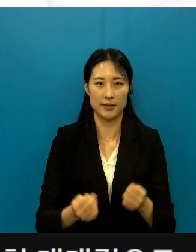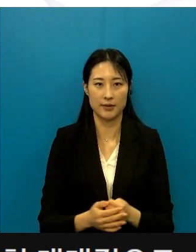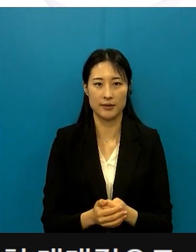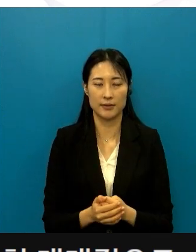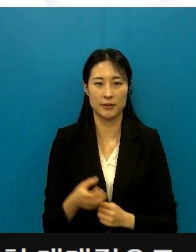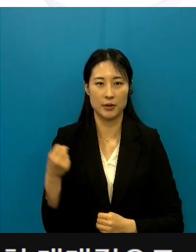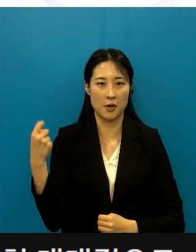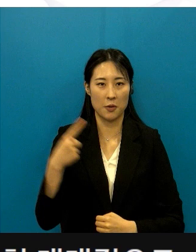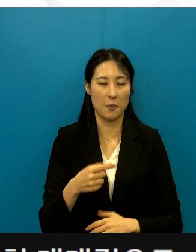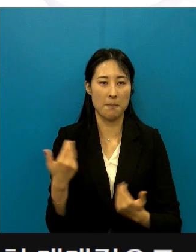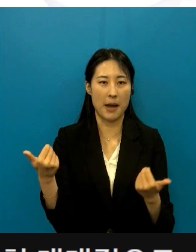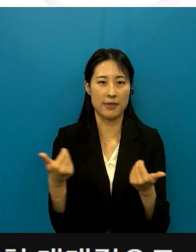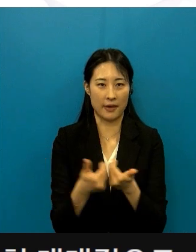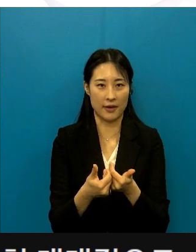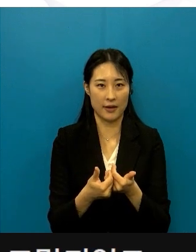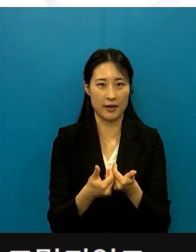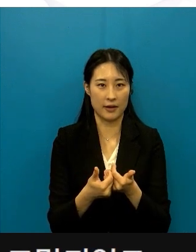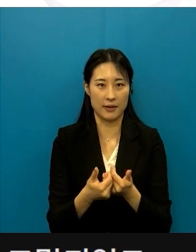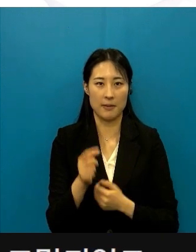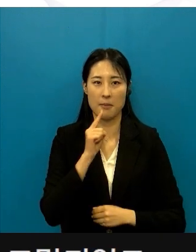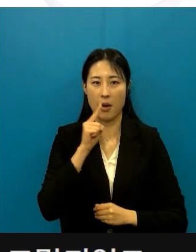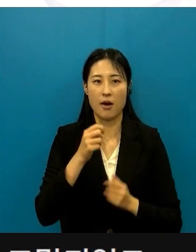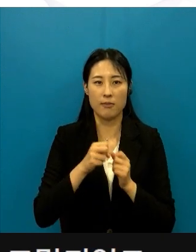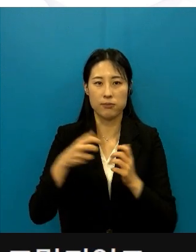activities or the doctor's